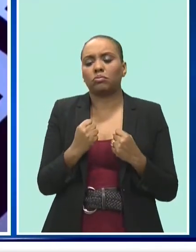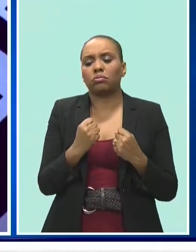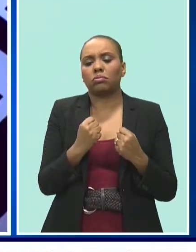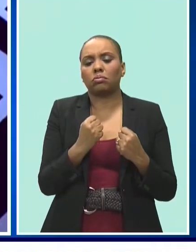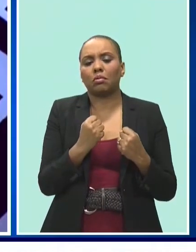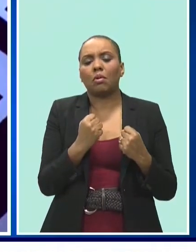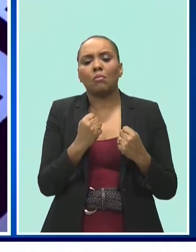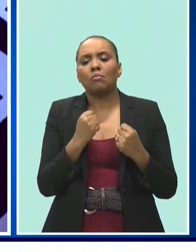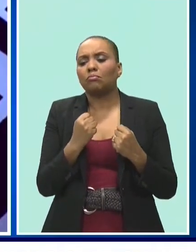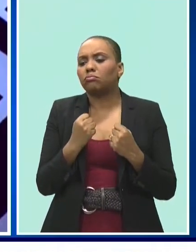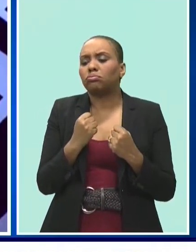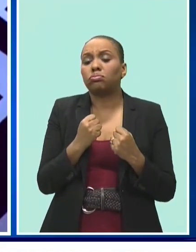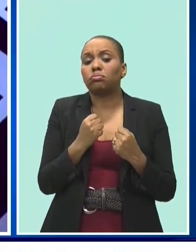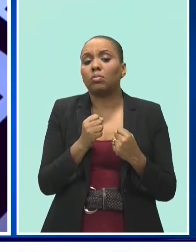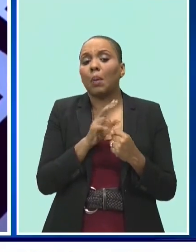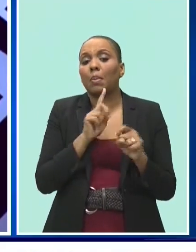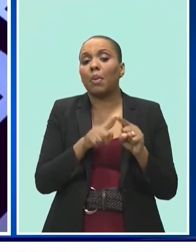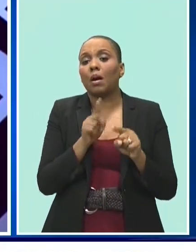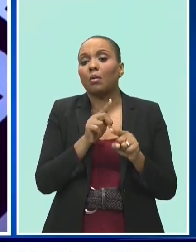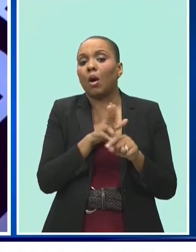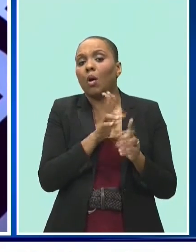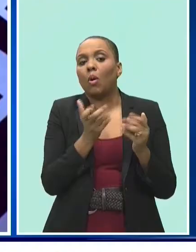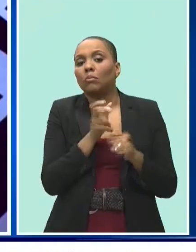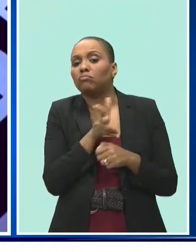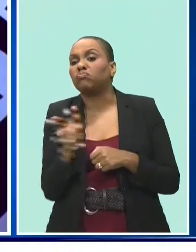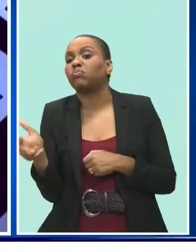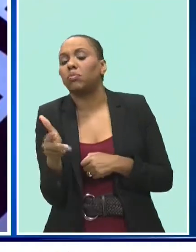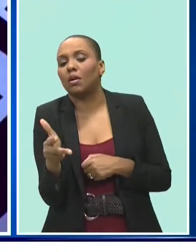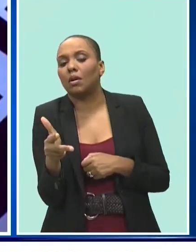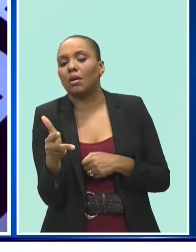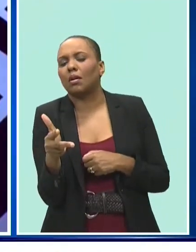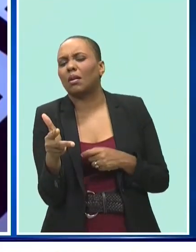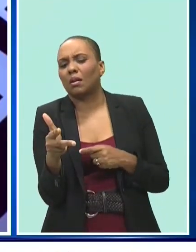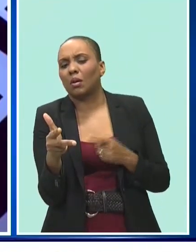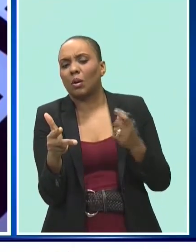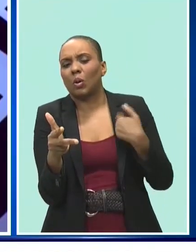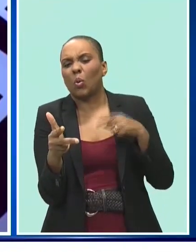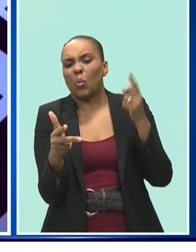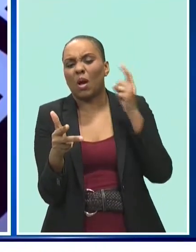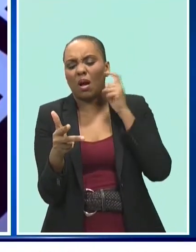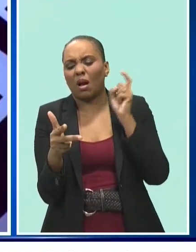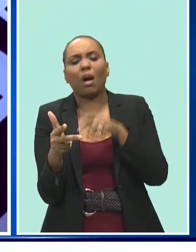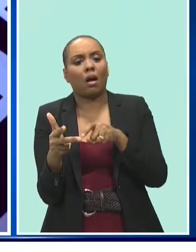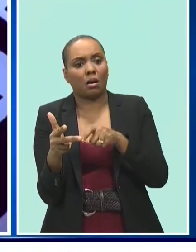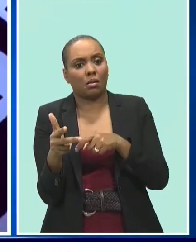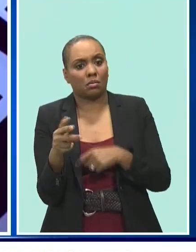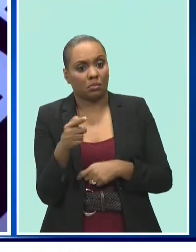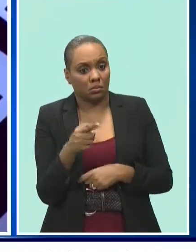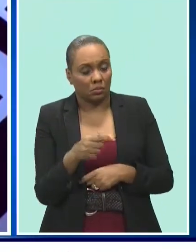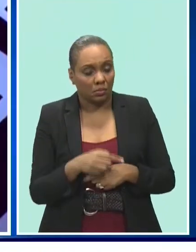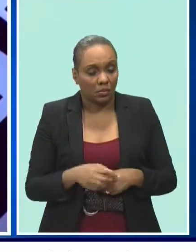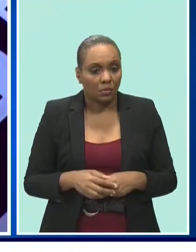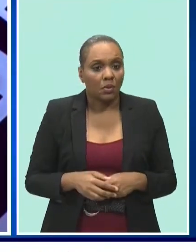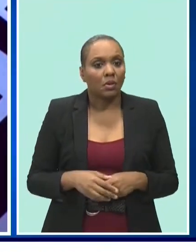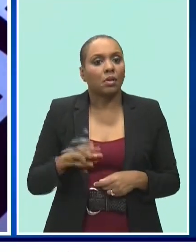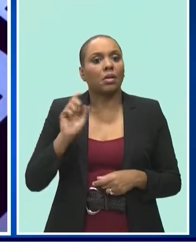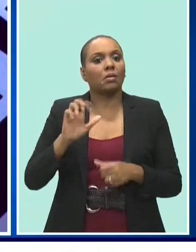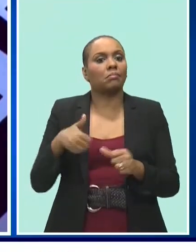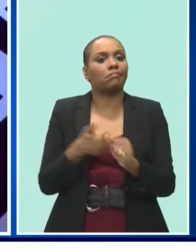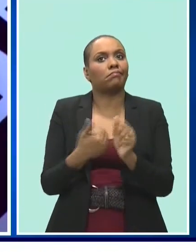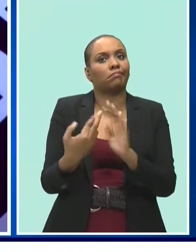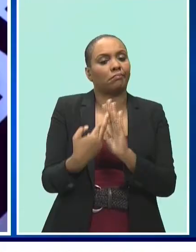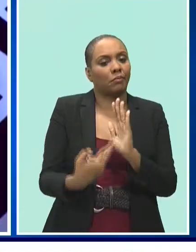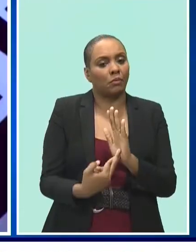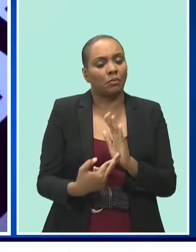it is just a matter of public safety. Yeah. You can't be playing to the public without adhering to standards that protect the